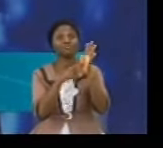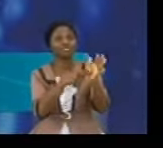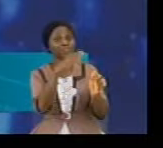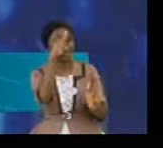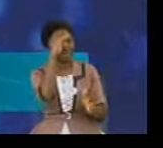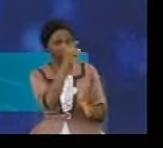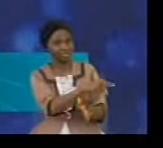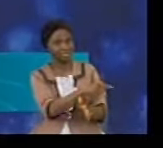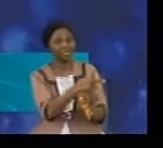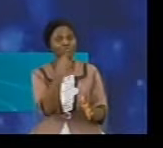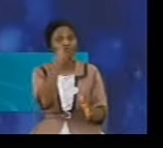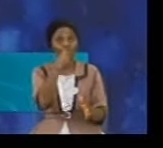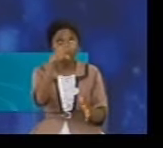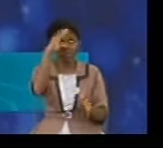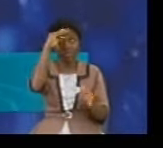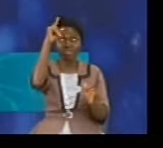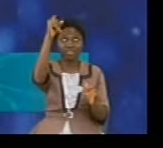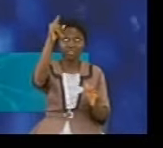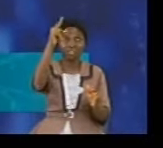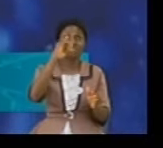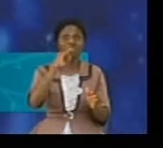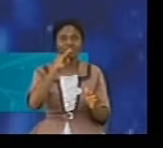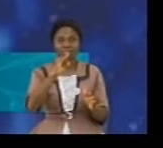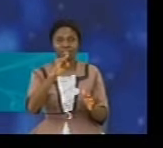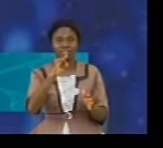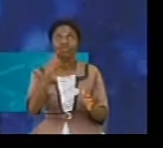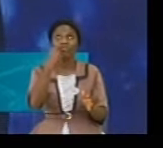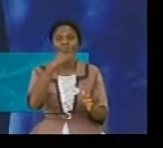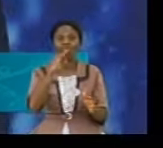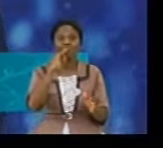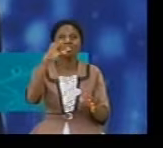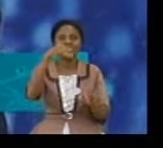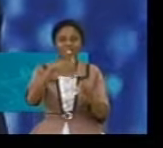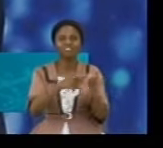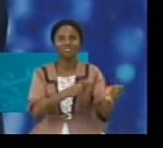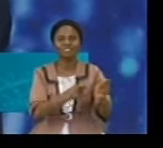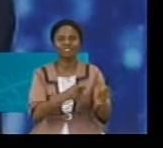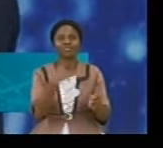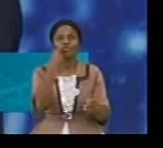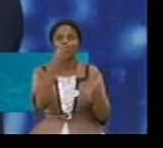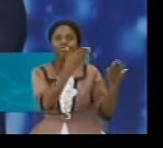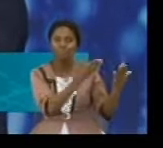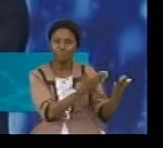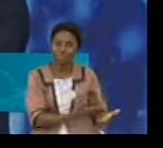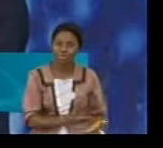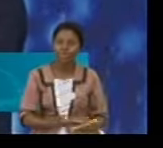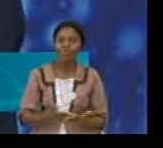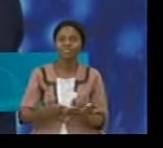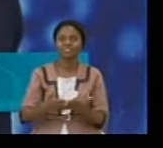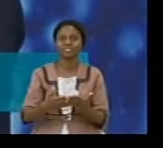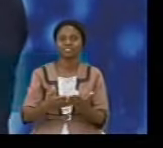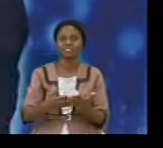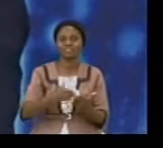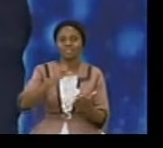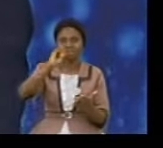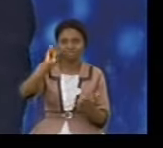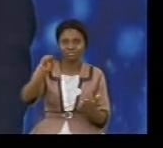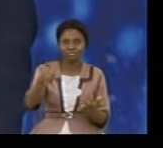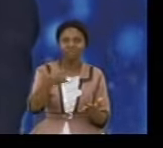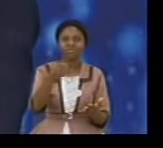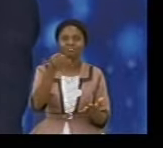who is in charge, who brought Judah to Babylon, who